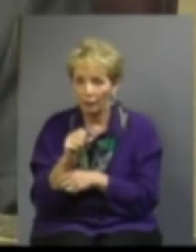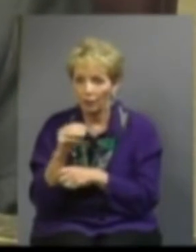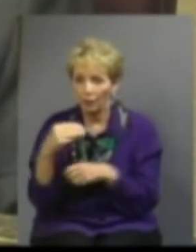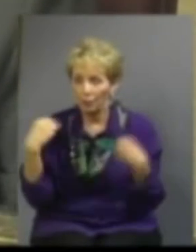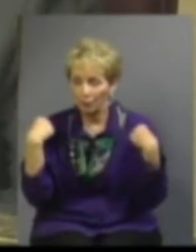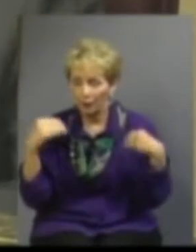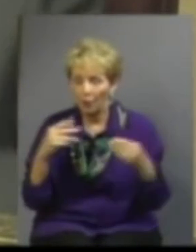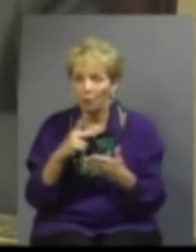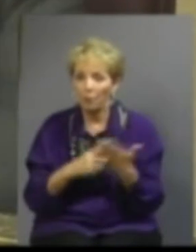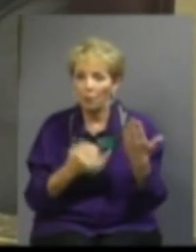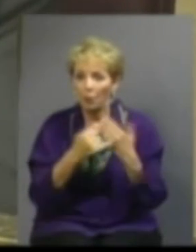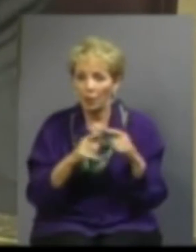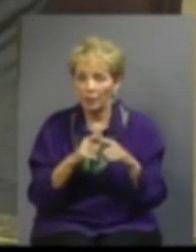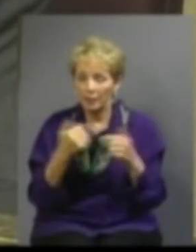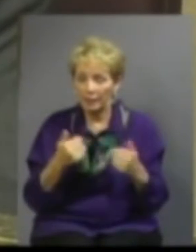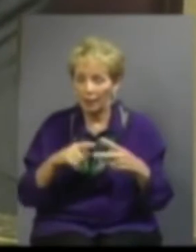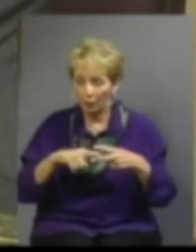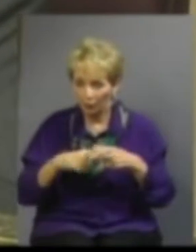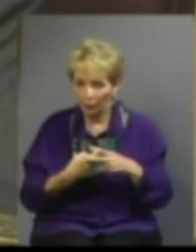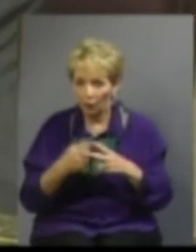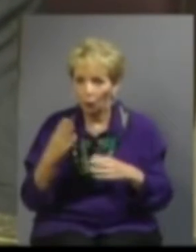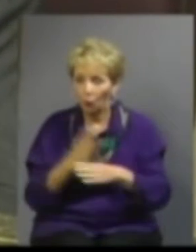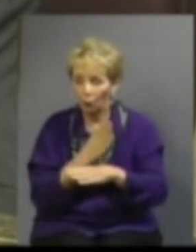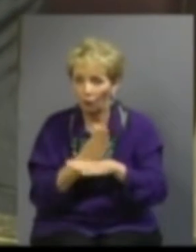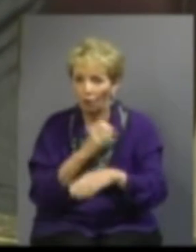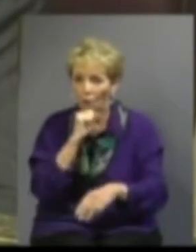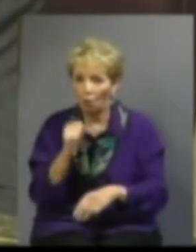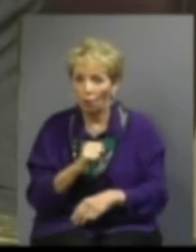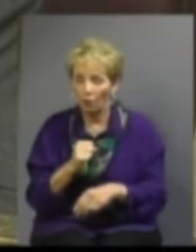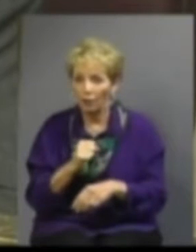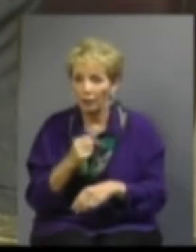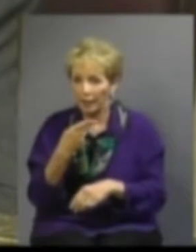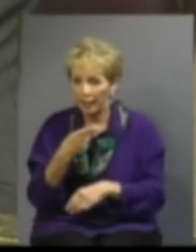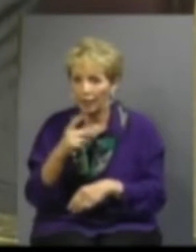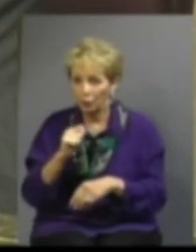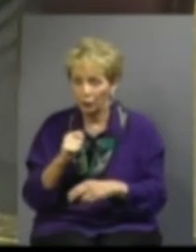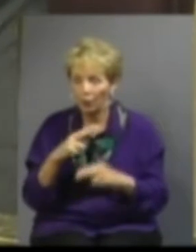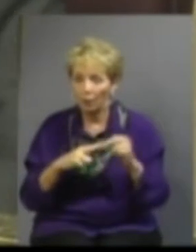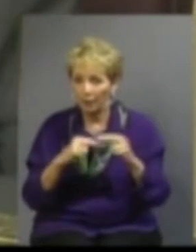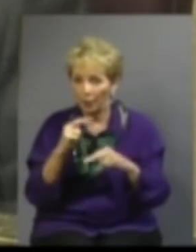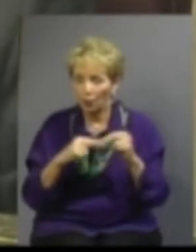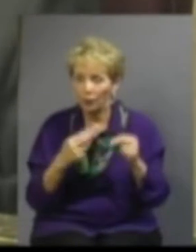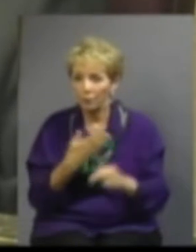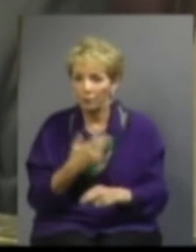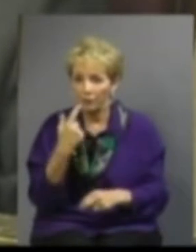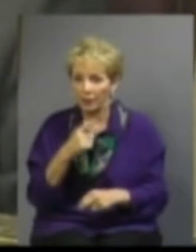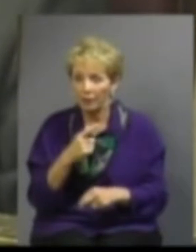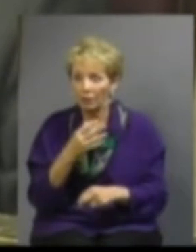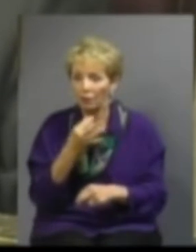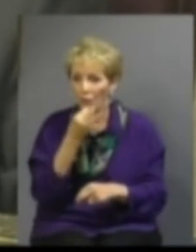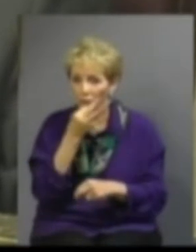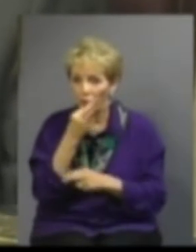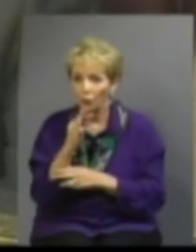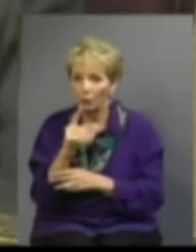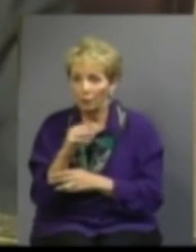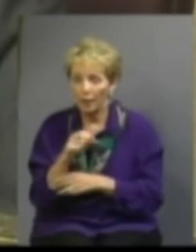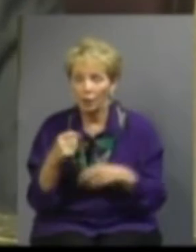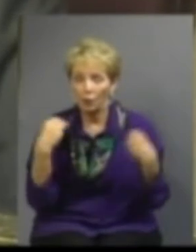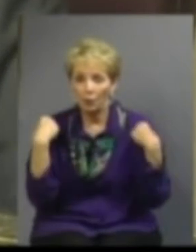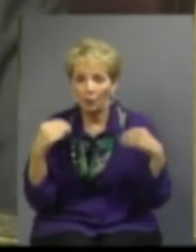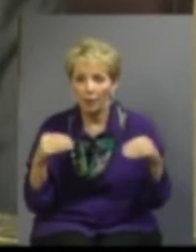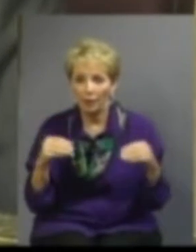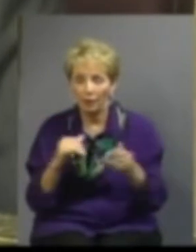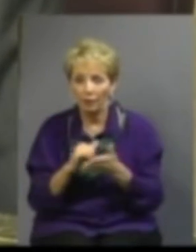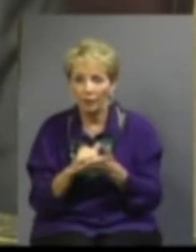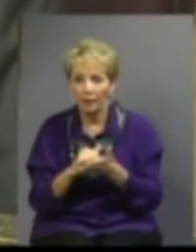the project, as you know, is underway to renovate the old, what we call the old Harris Teeter building for Food Matters Market, the loan being in